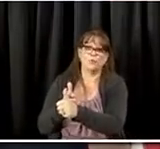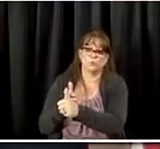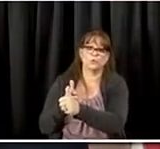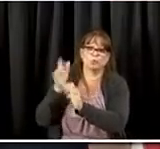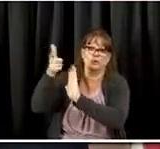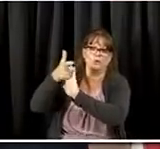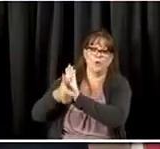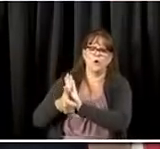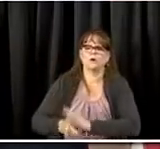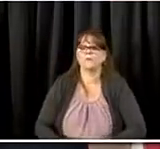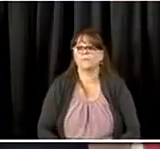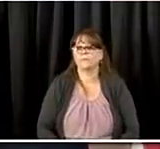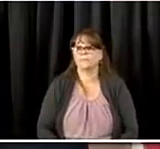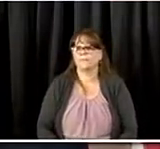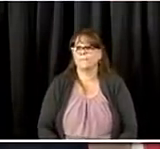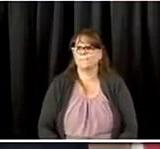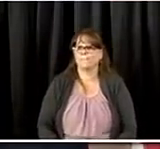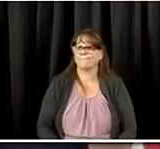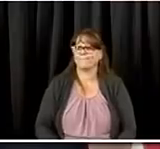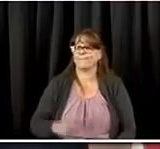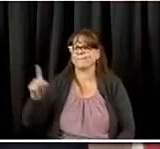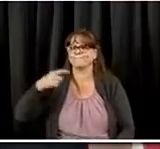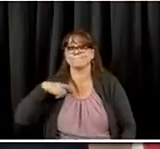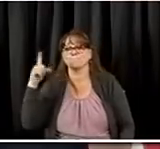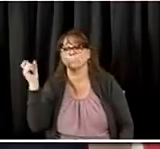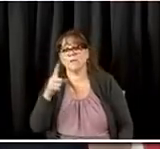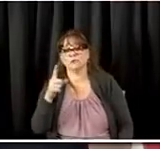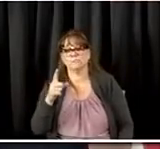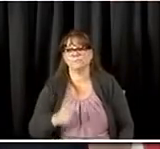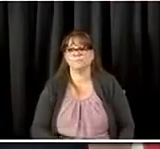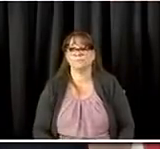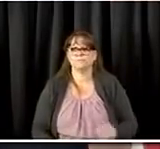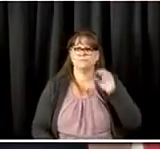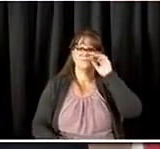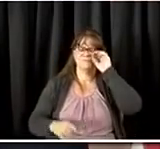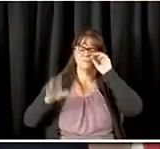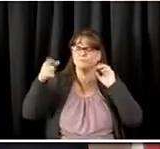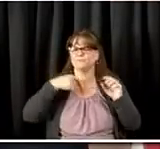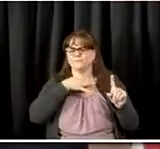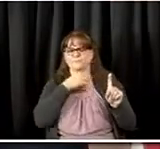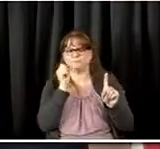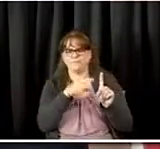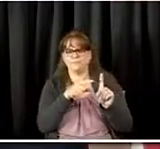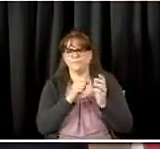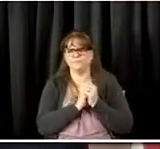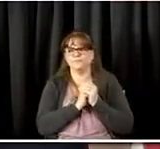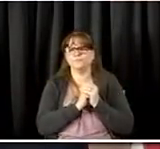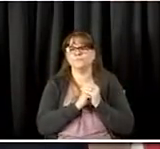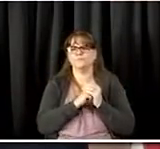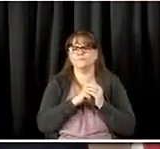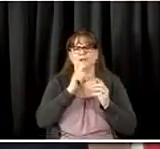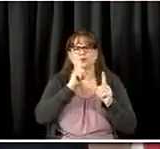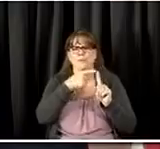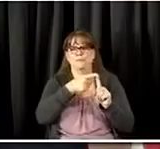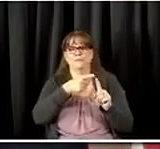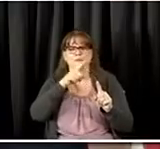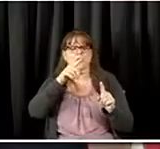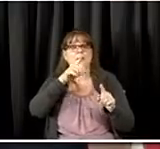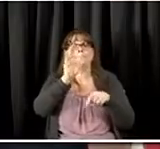Governor Steve Stager from 9 News. I want to follow up on both Marianne and David's question now. Looking at those businesses in Loveland, do we hear